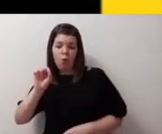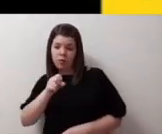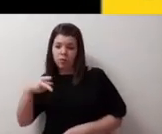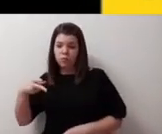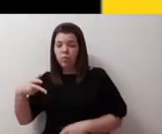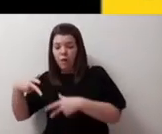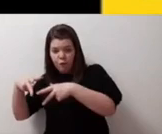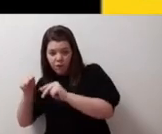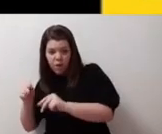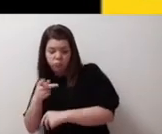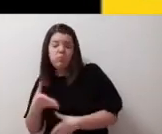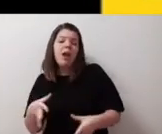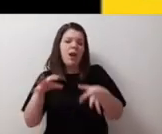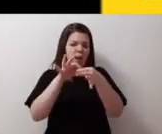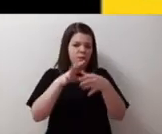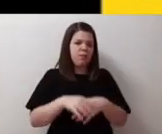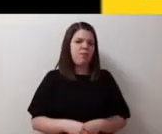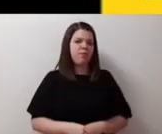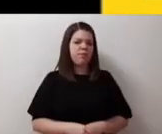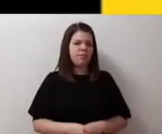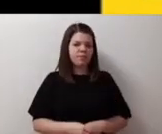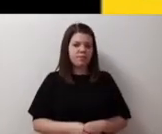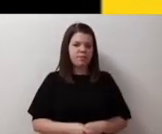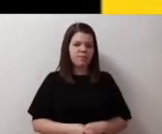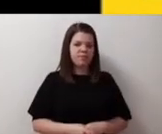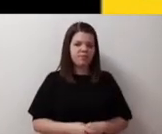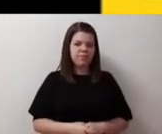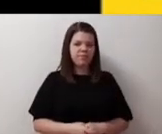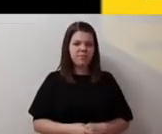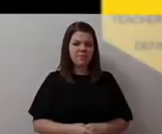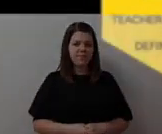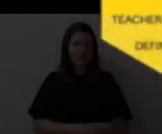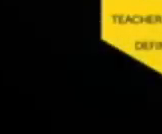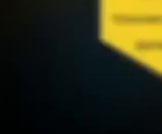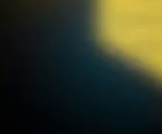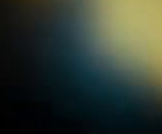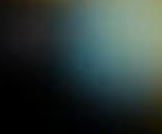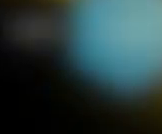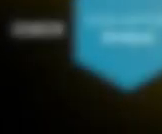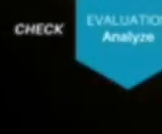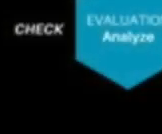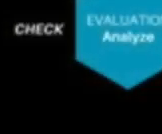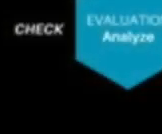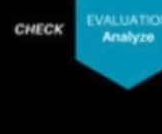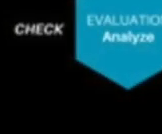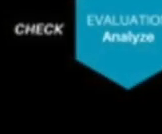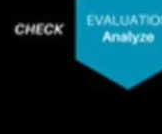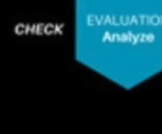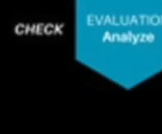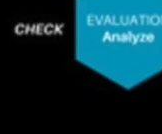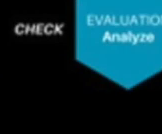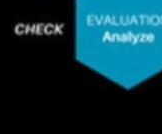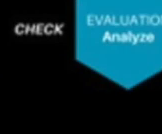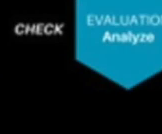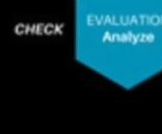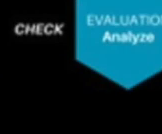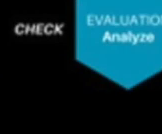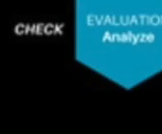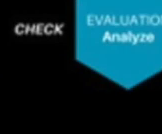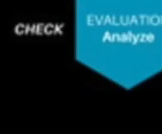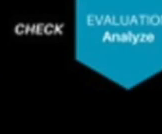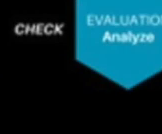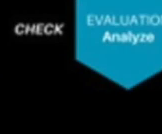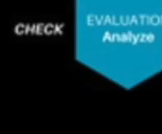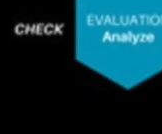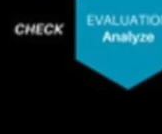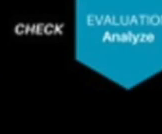the final or the product acquired? That is related with Scrum. The aim of this methodology is